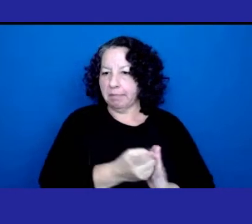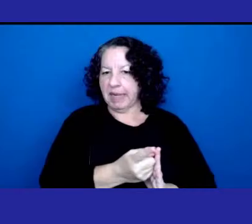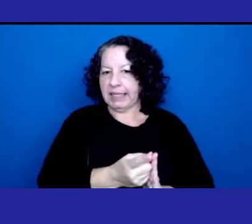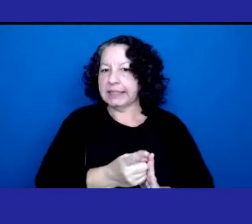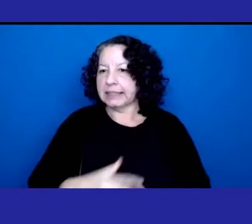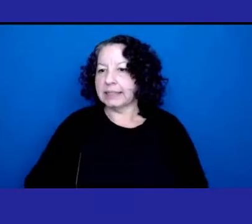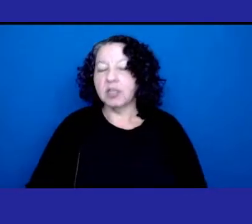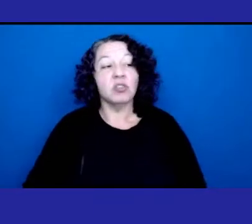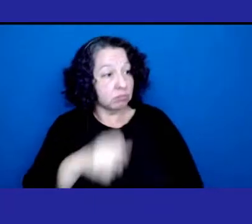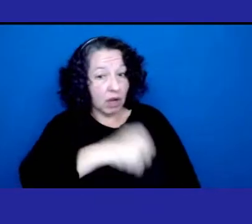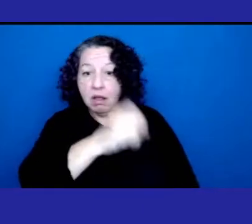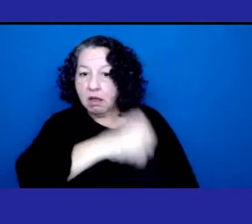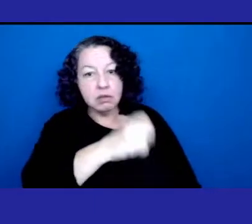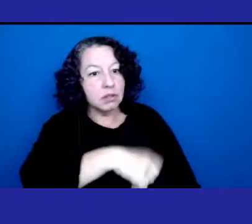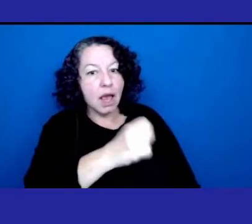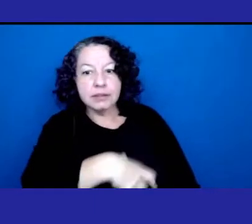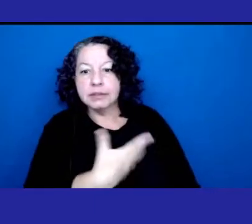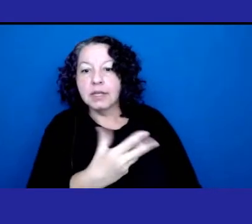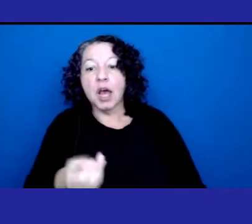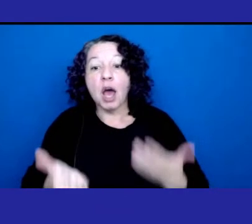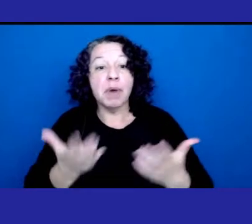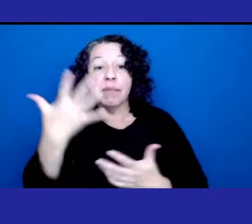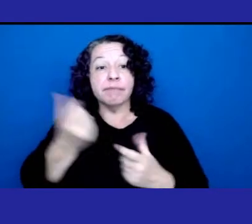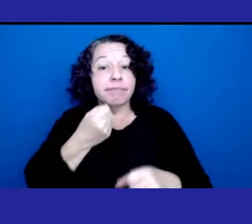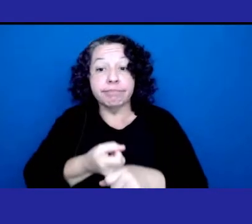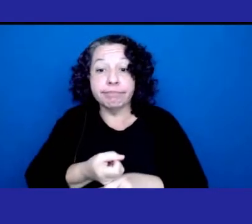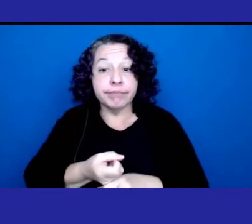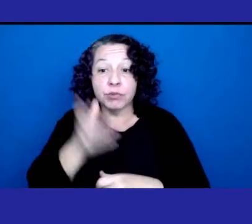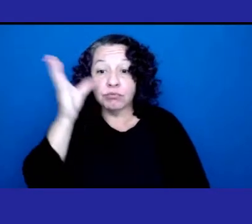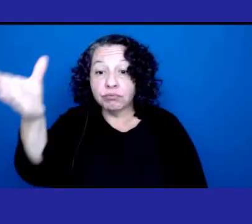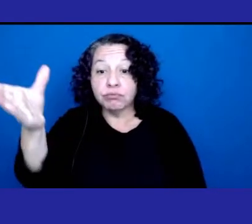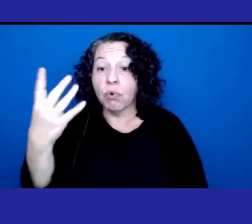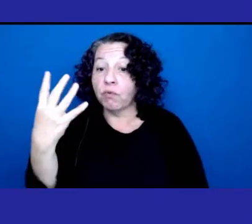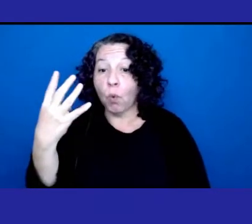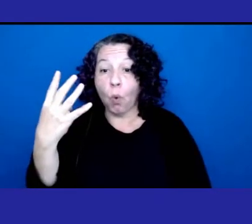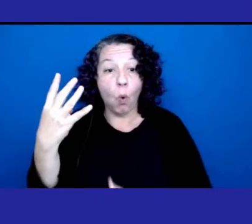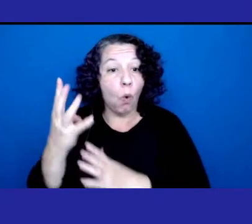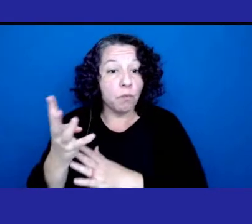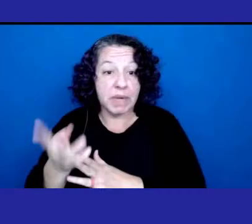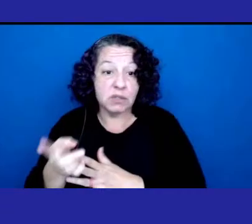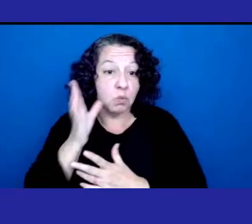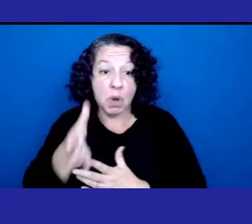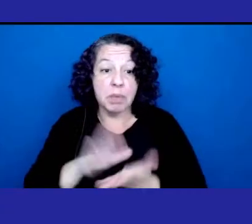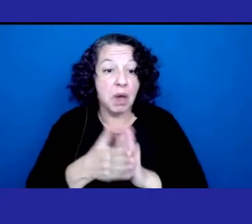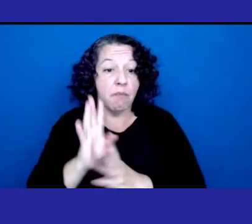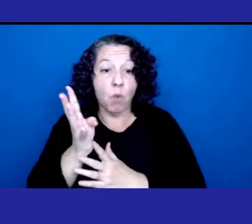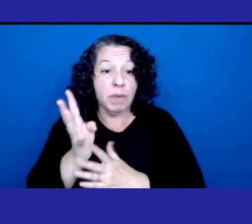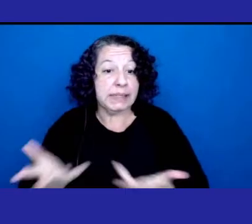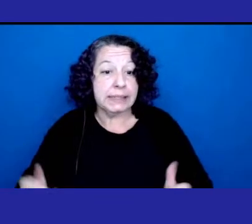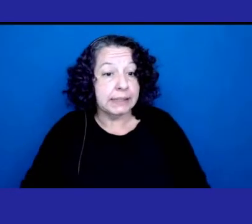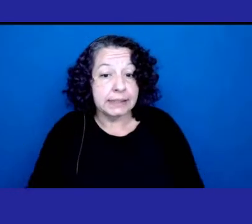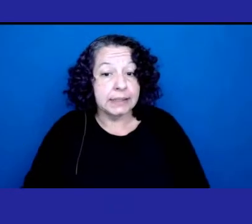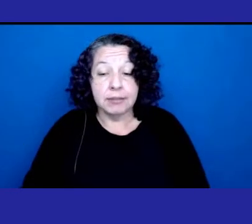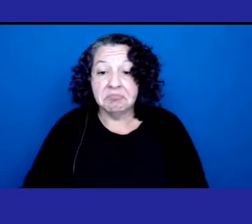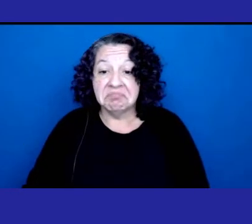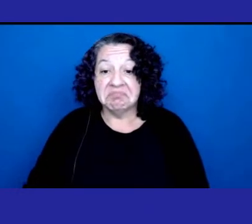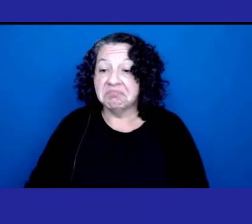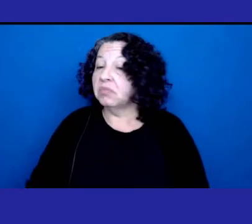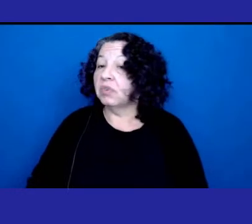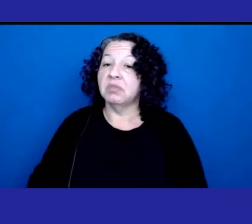Yeah. And maybe in 5 years, it'll be 4 minutes. Right. Right. I mean, Yeah, but I think that just